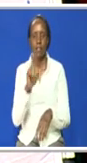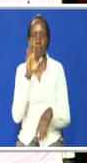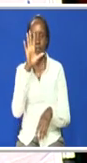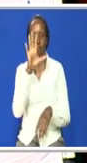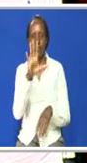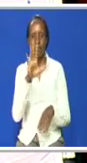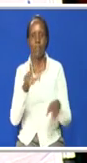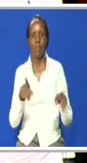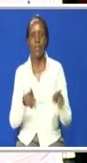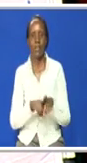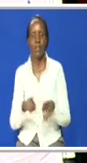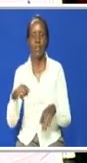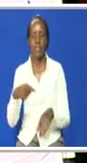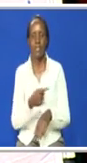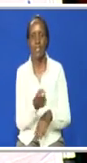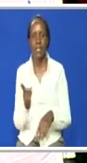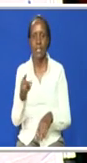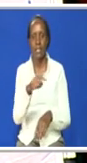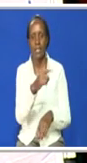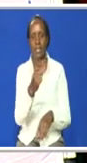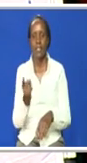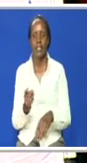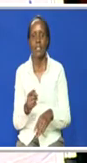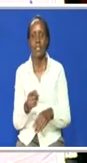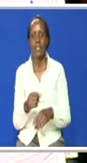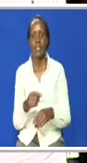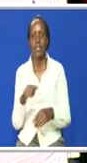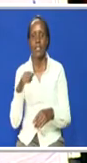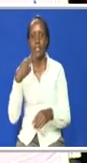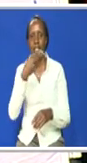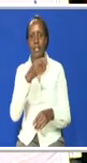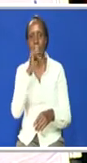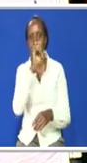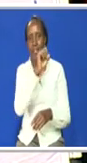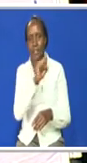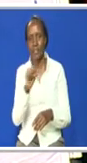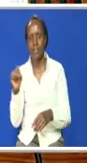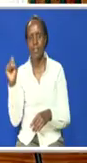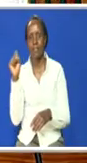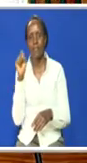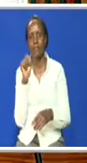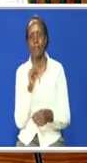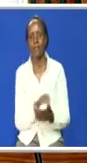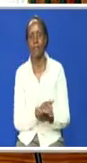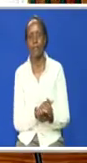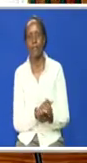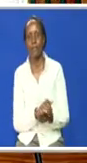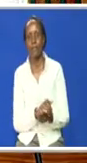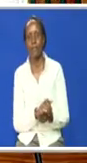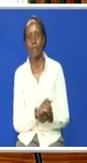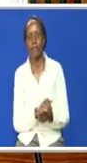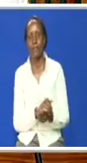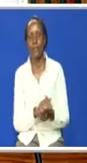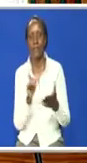a snake. Hiss, hiss, He's, have you written